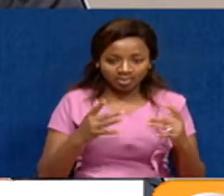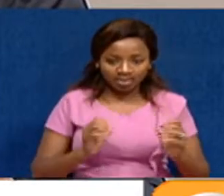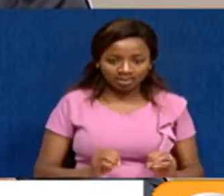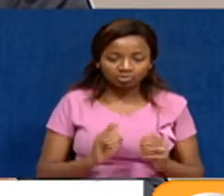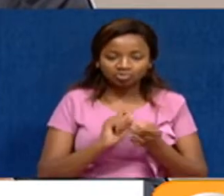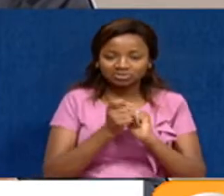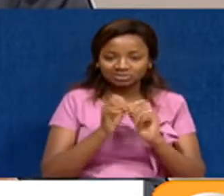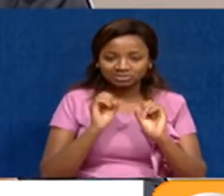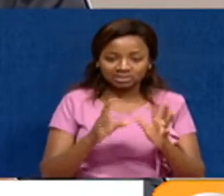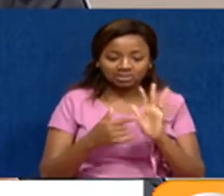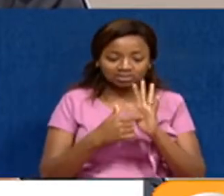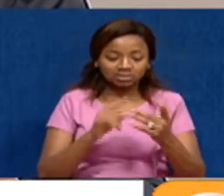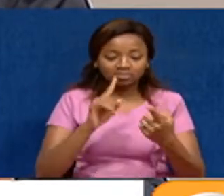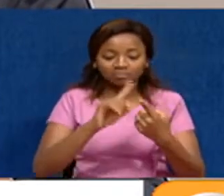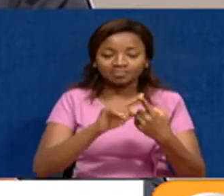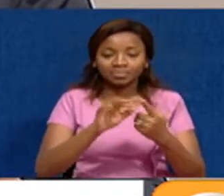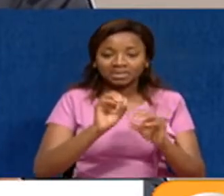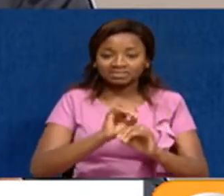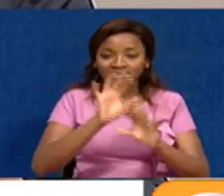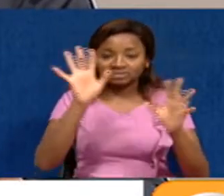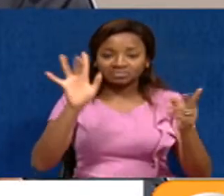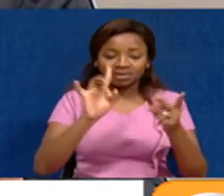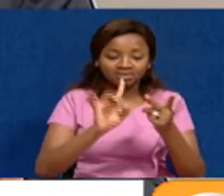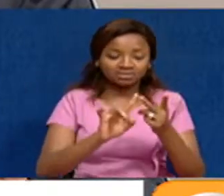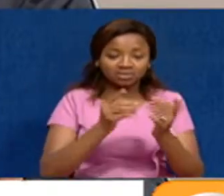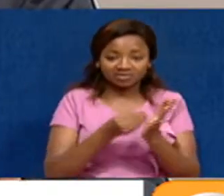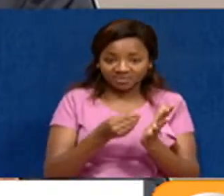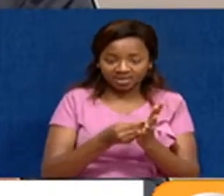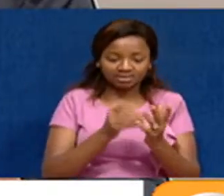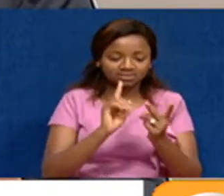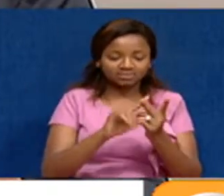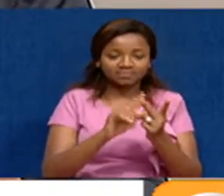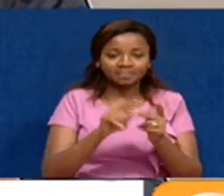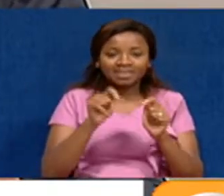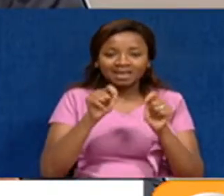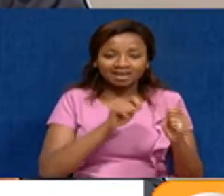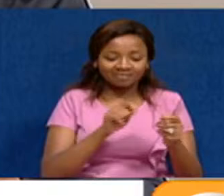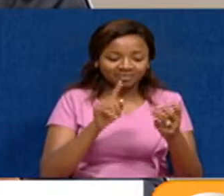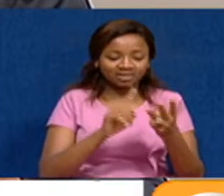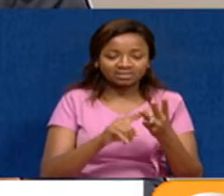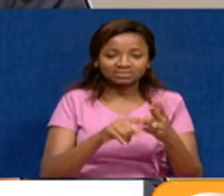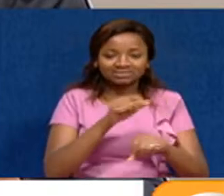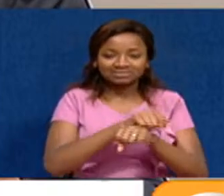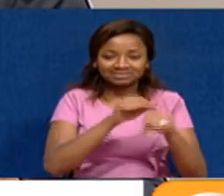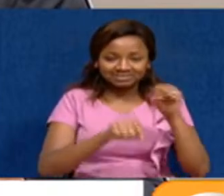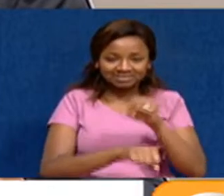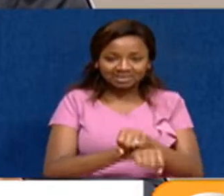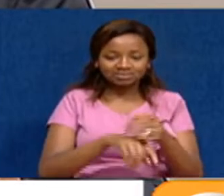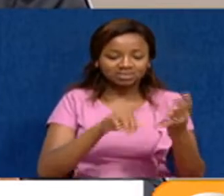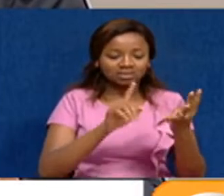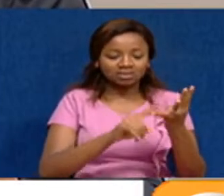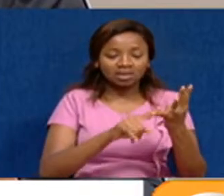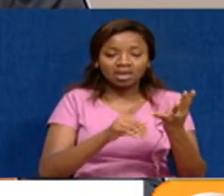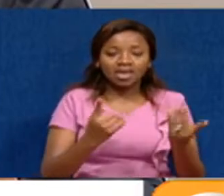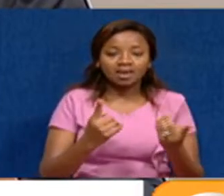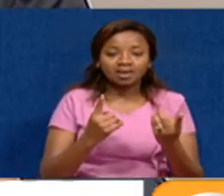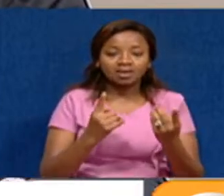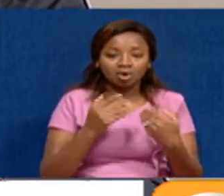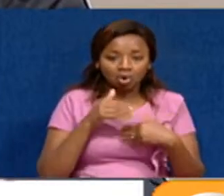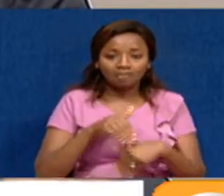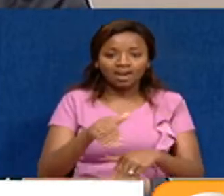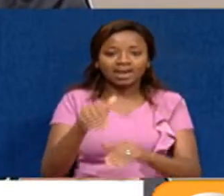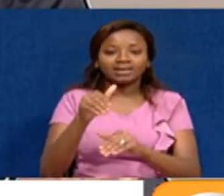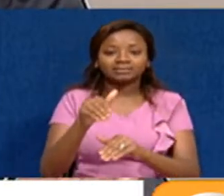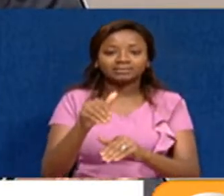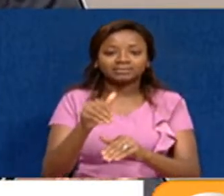finance, governance, structures, you see, and compliance, you see. Once we put all those things together,